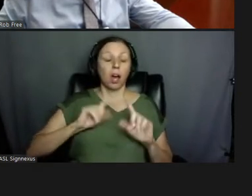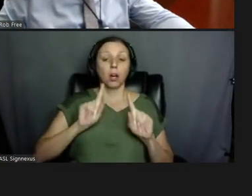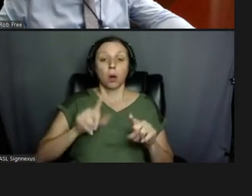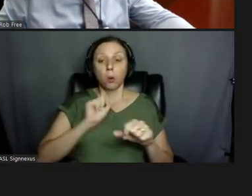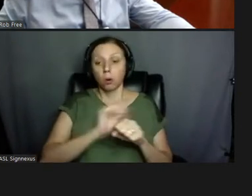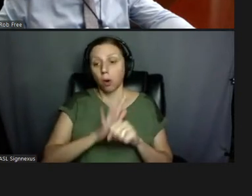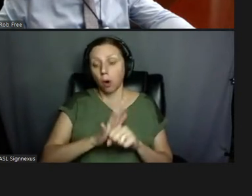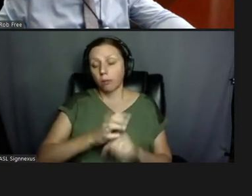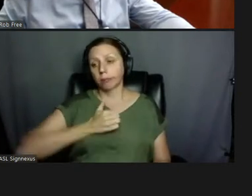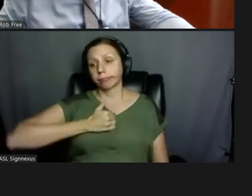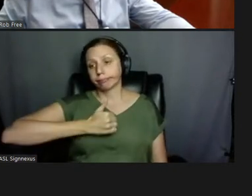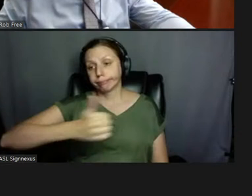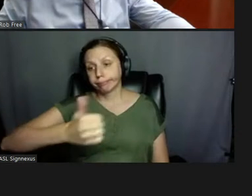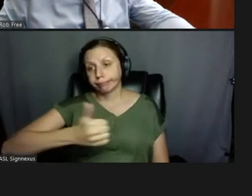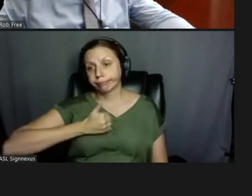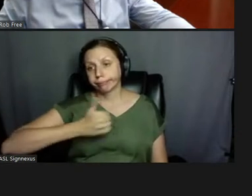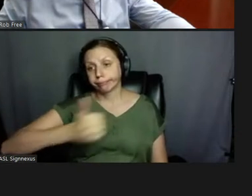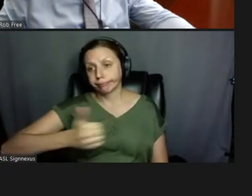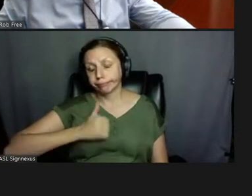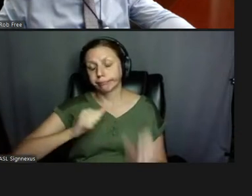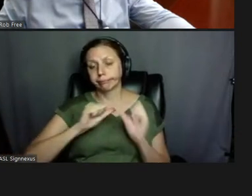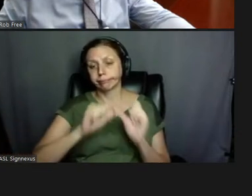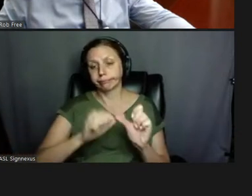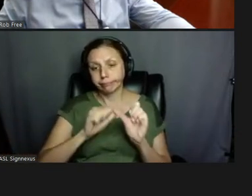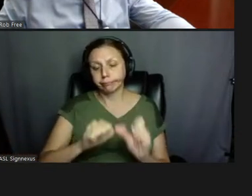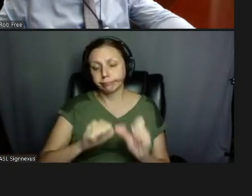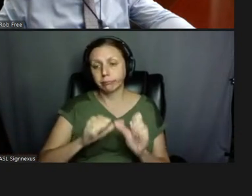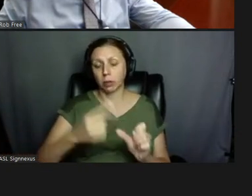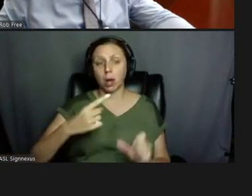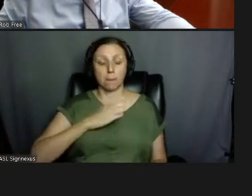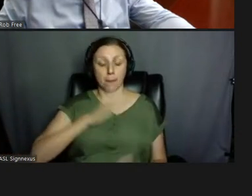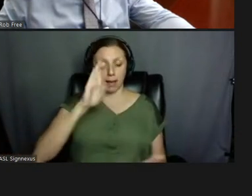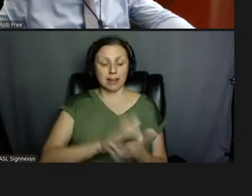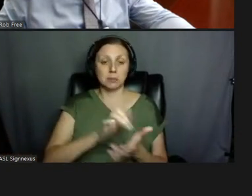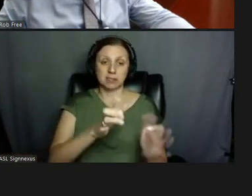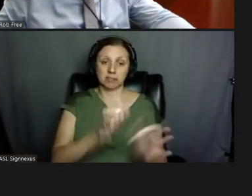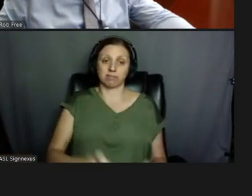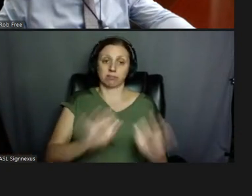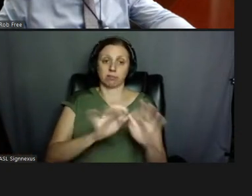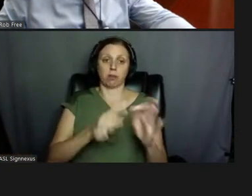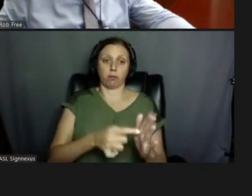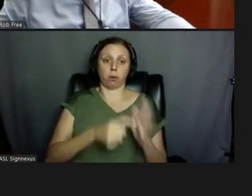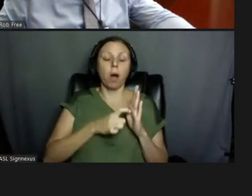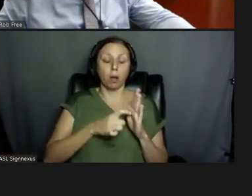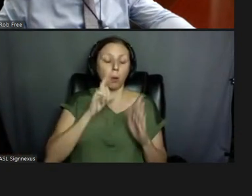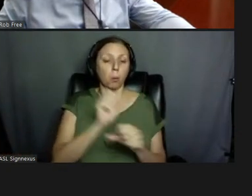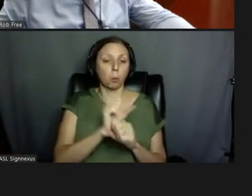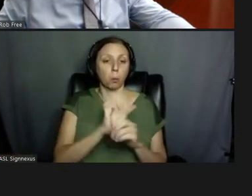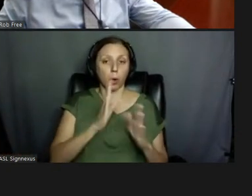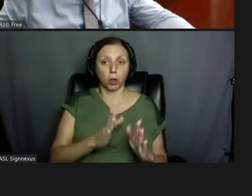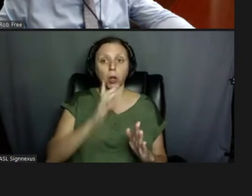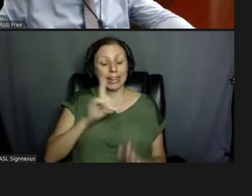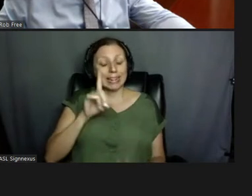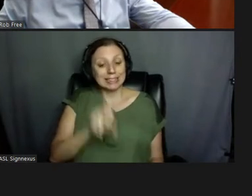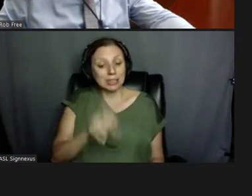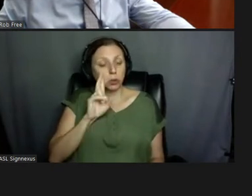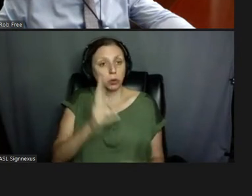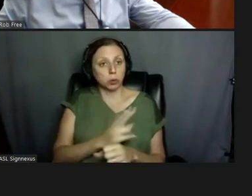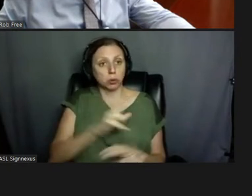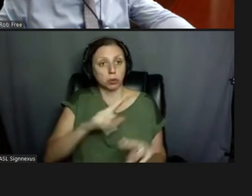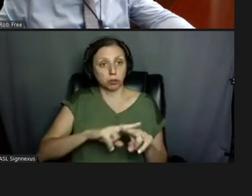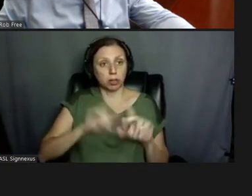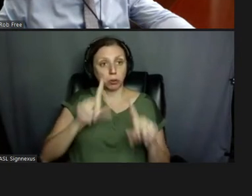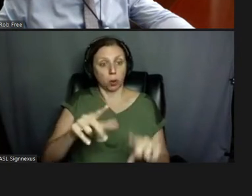the train. My husband's a physician, he's an essential worker, and he needs the train to get to work to save lives. And I